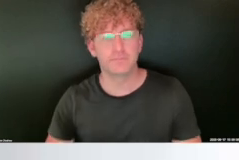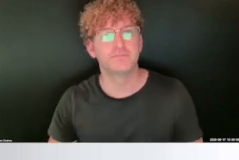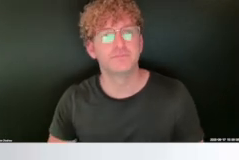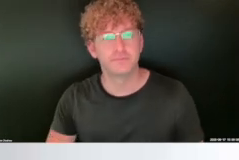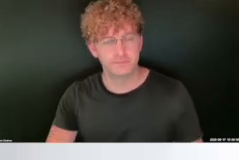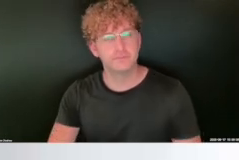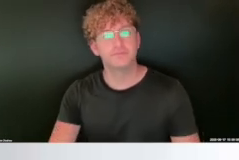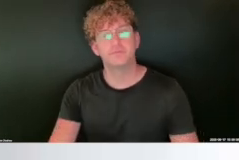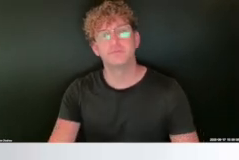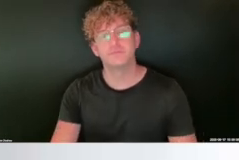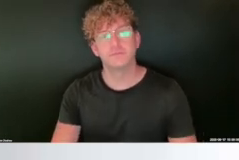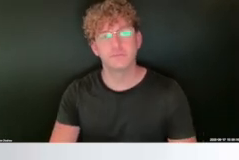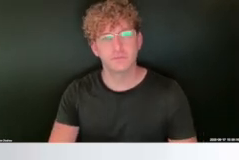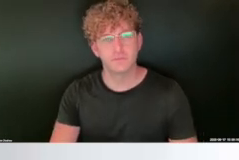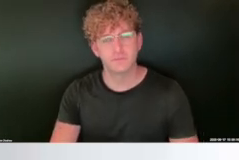to unmute.